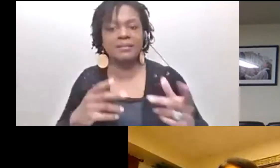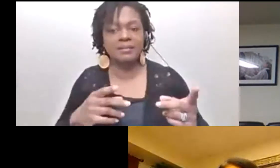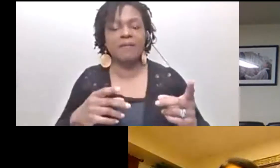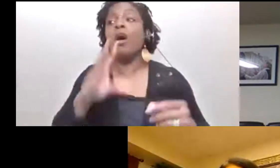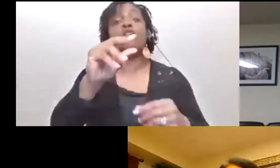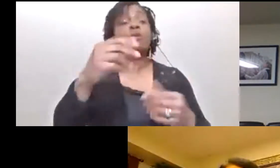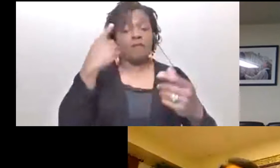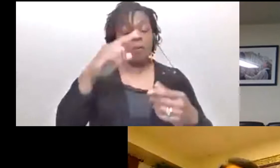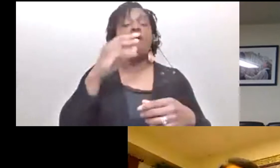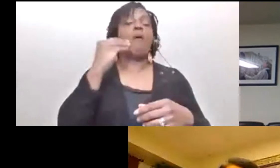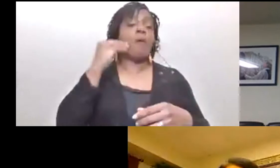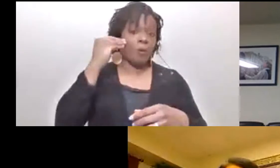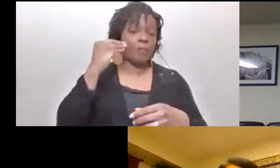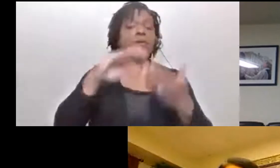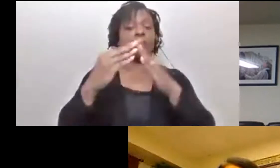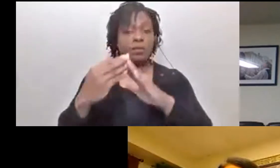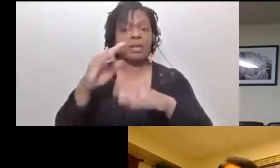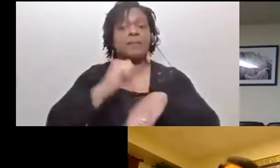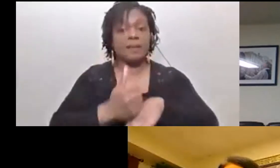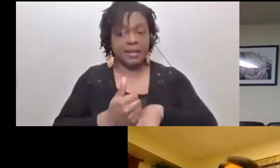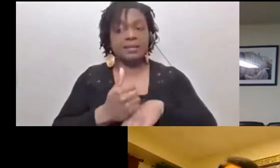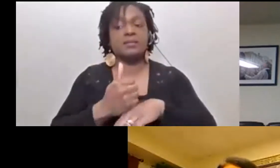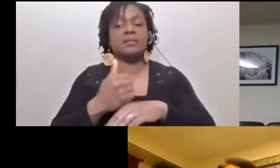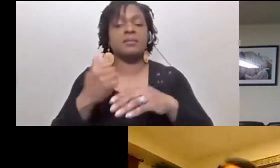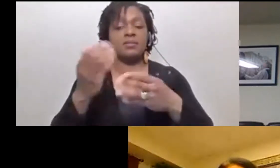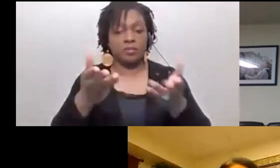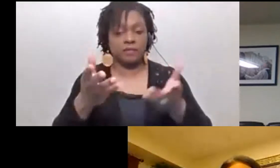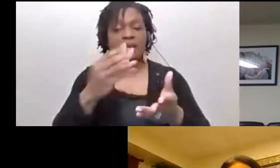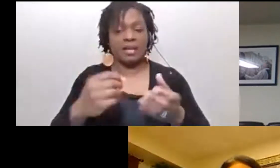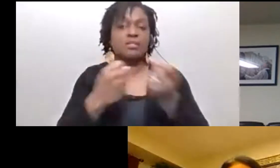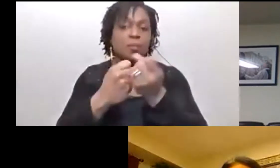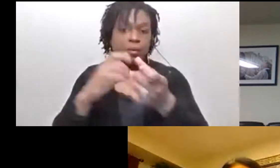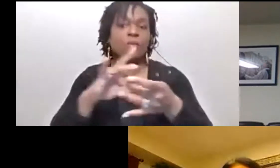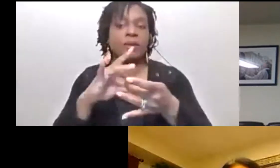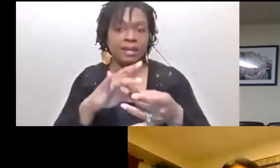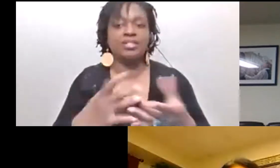services, the ICFs, as well as support coordination.